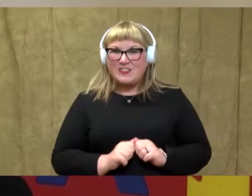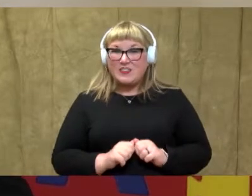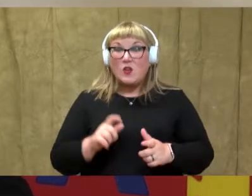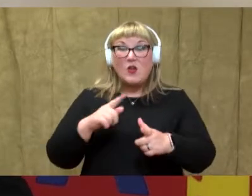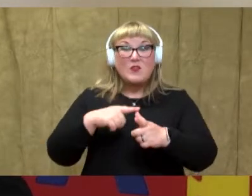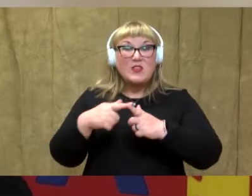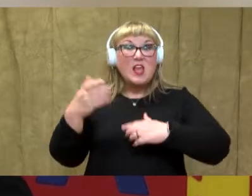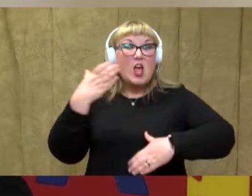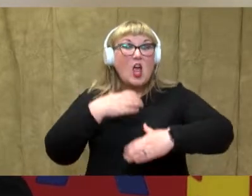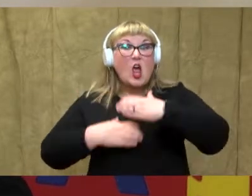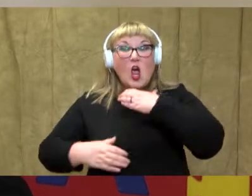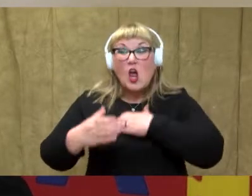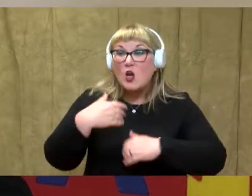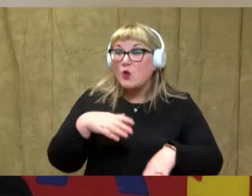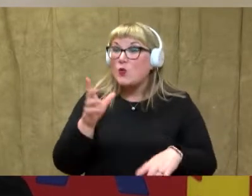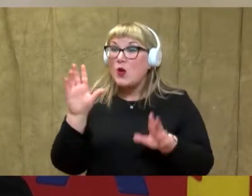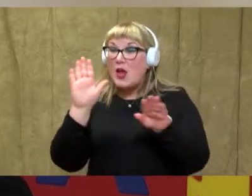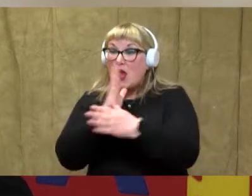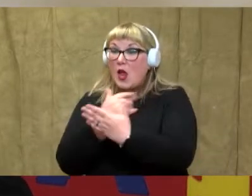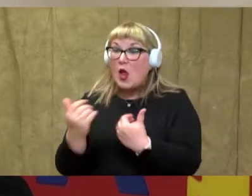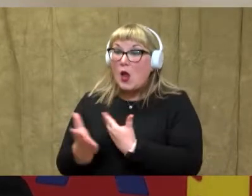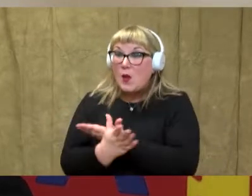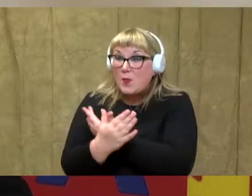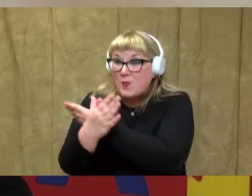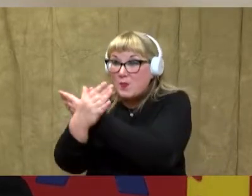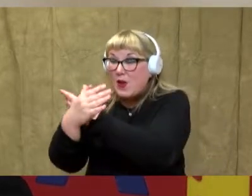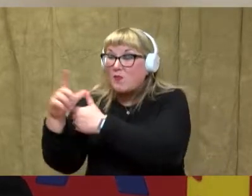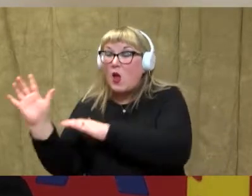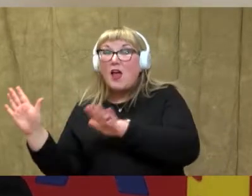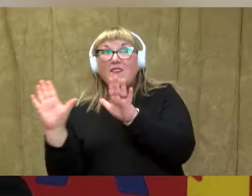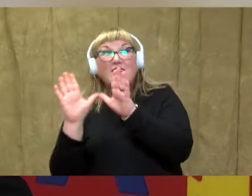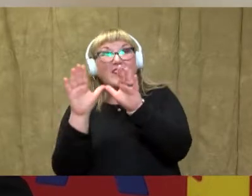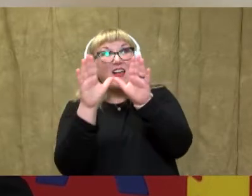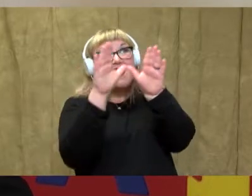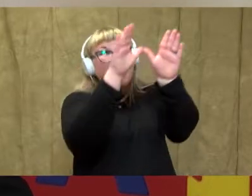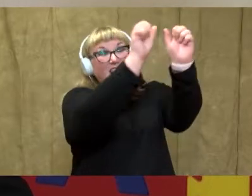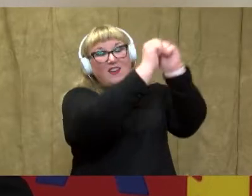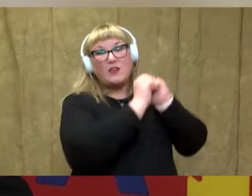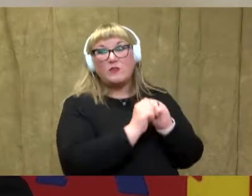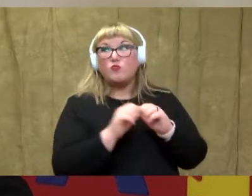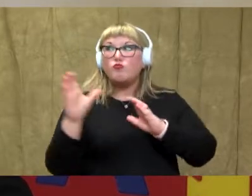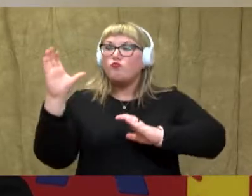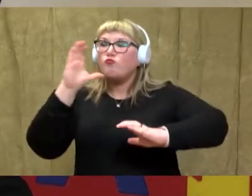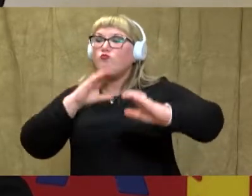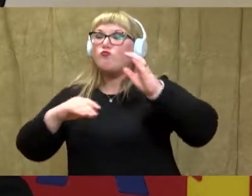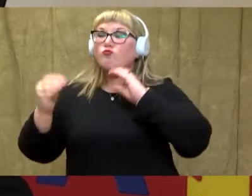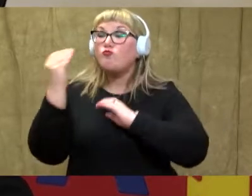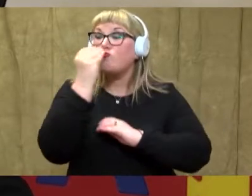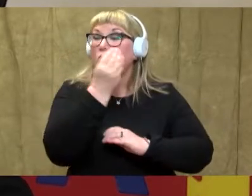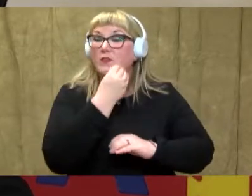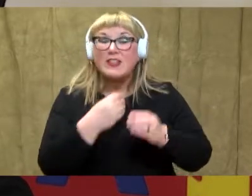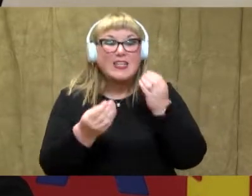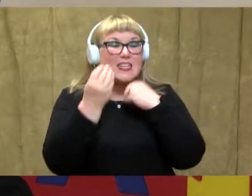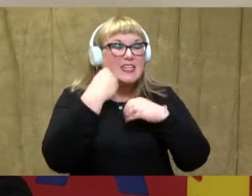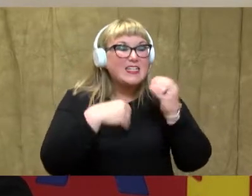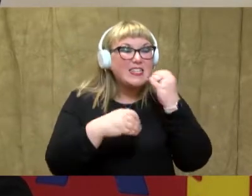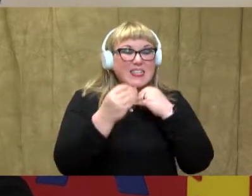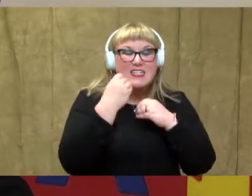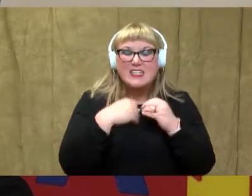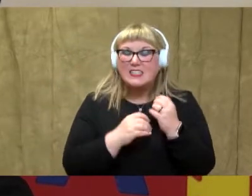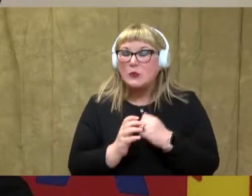Then hungry butterflies head for the sky, looking for flowers with nectar to eat.